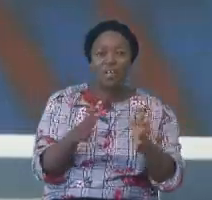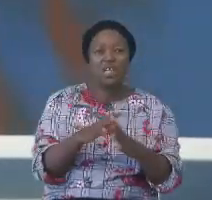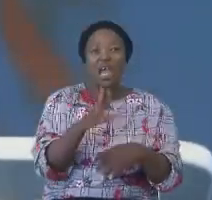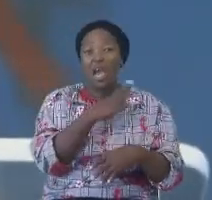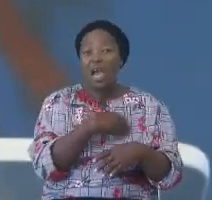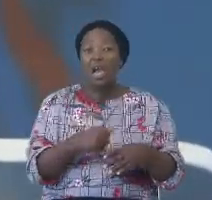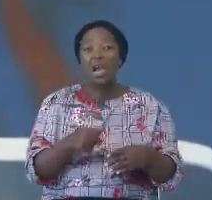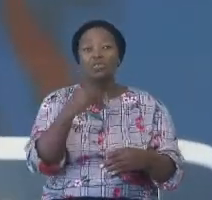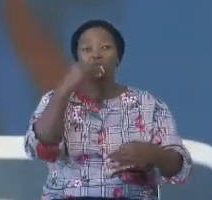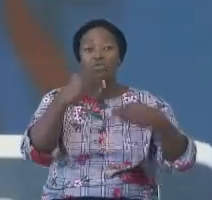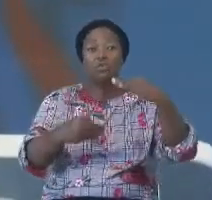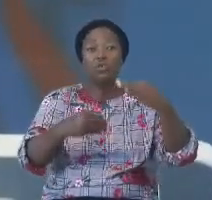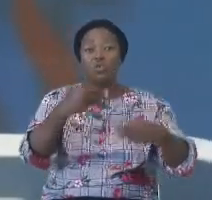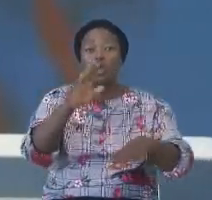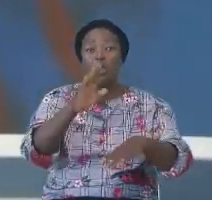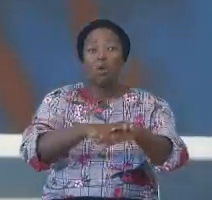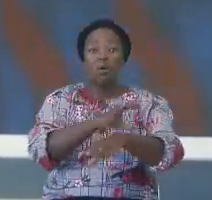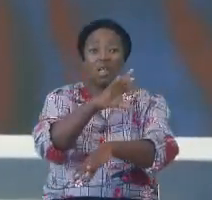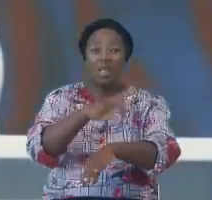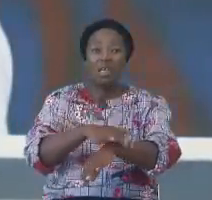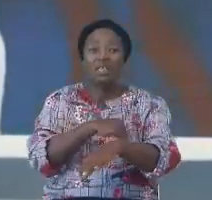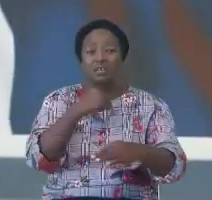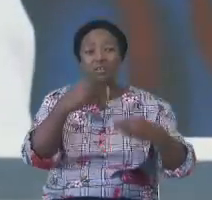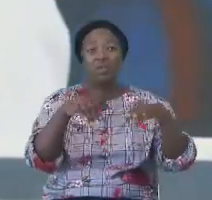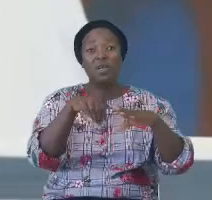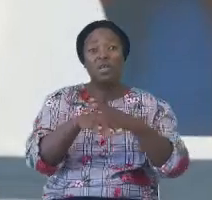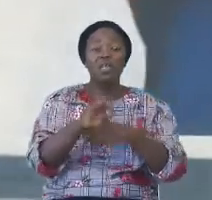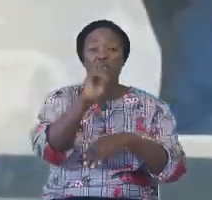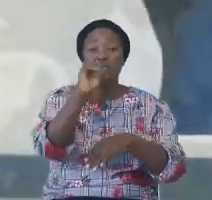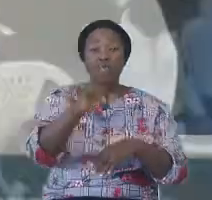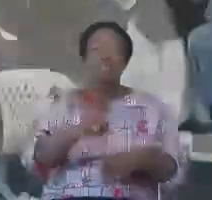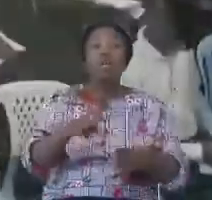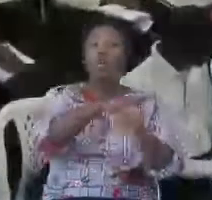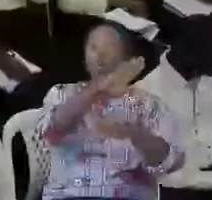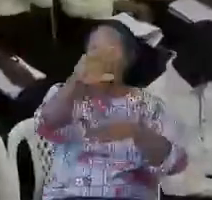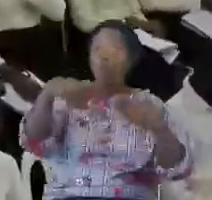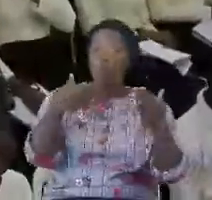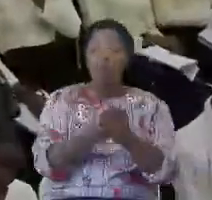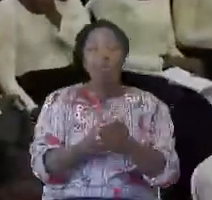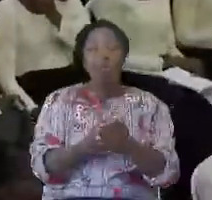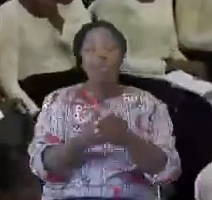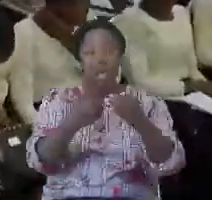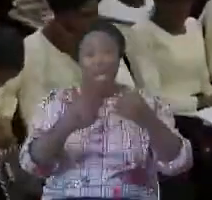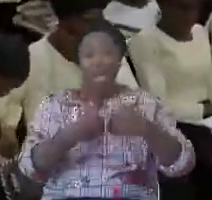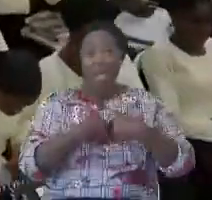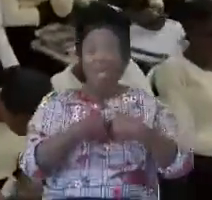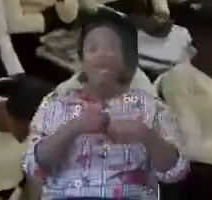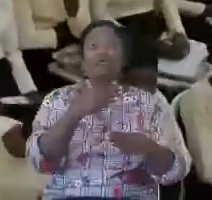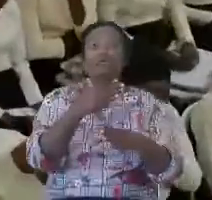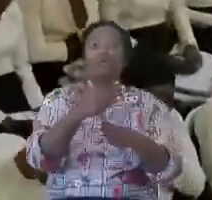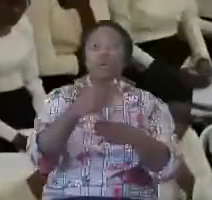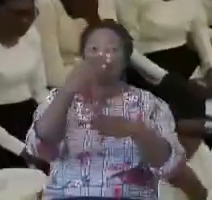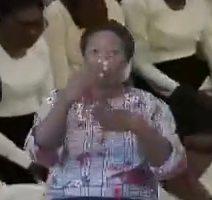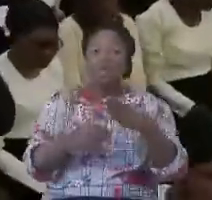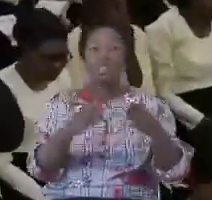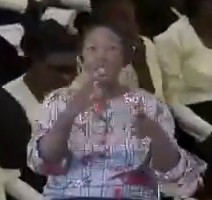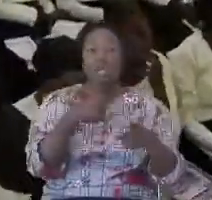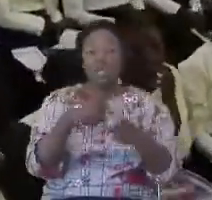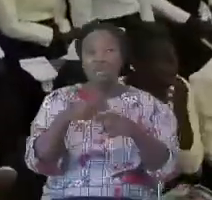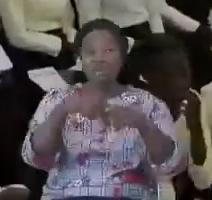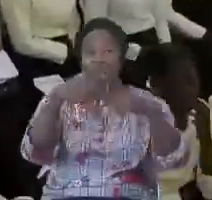all your calamities finished and judgment on earth and judgments in eternity